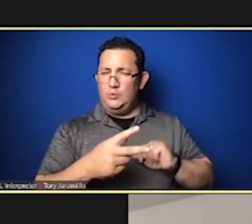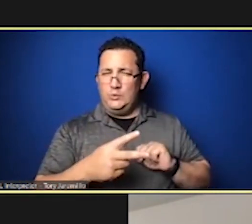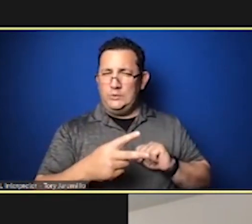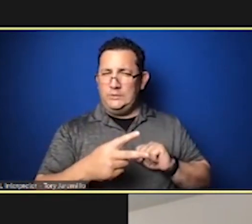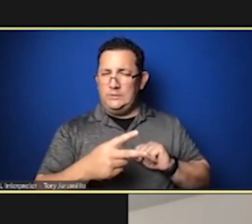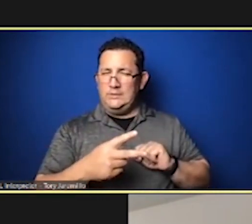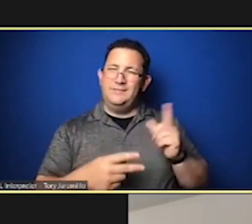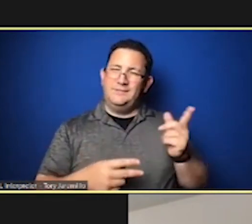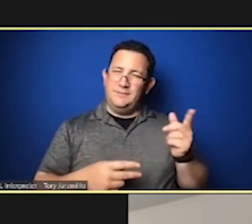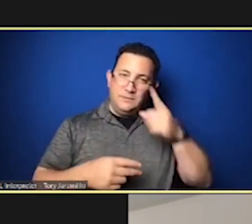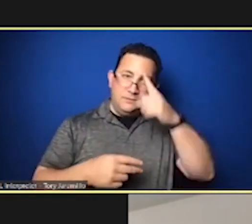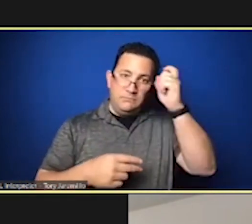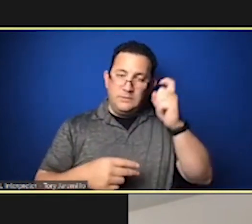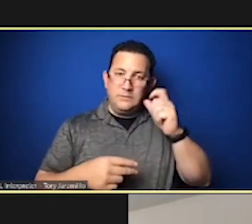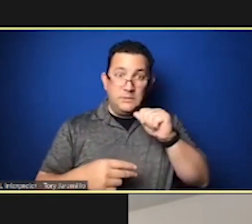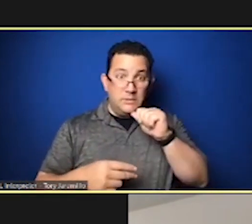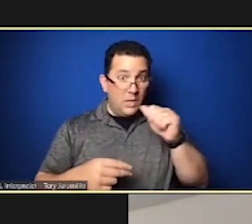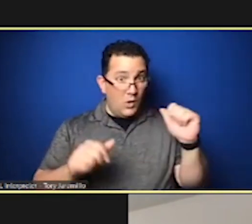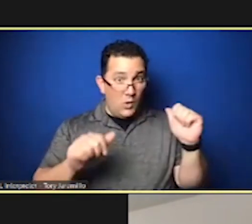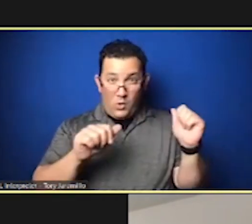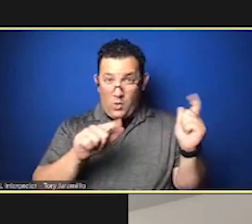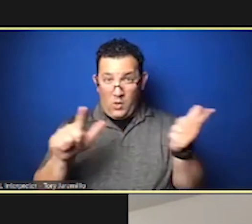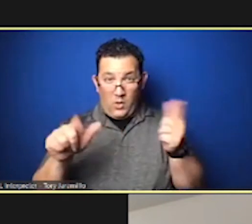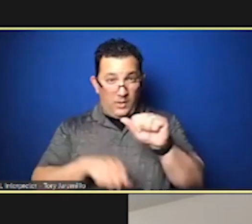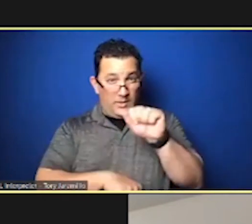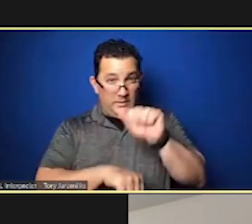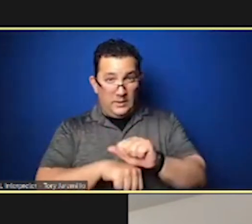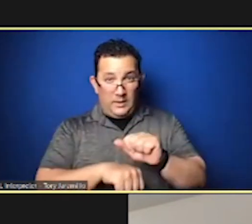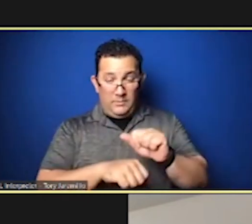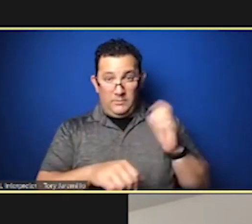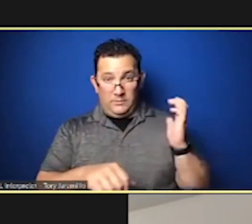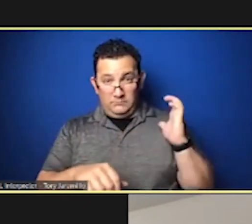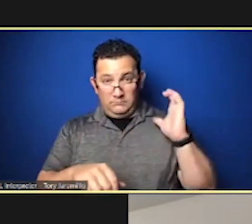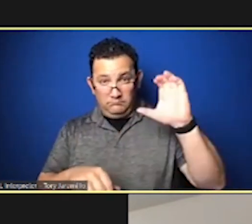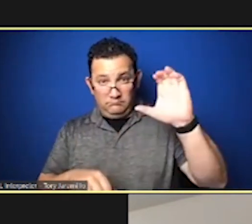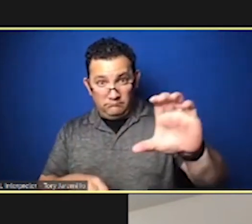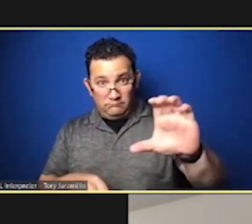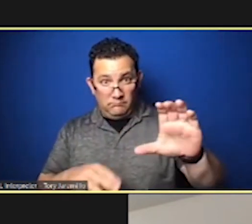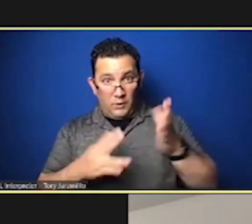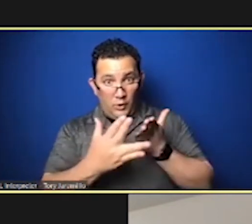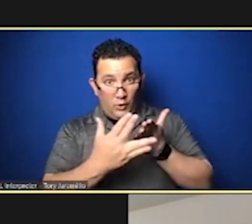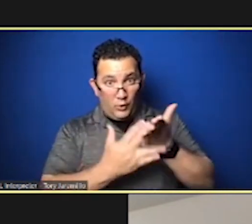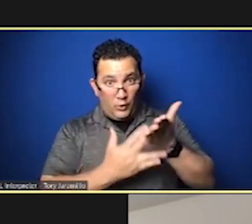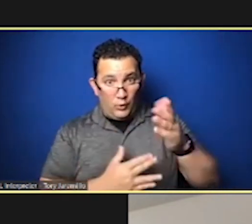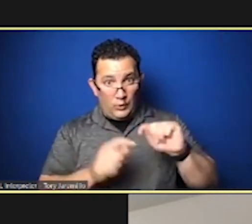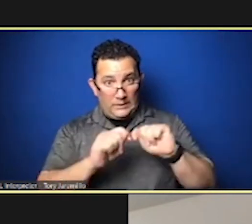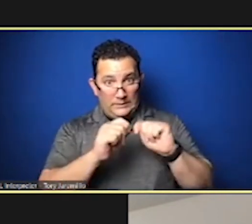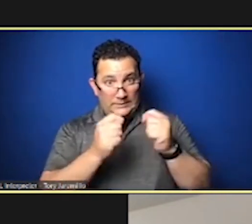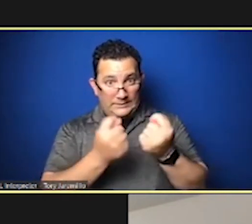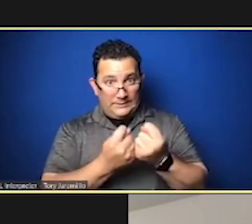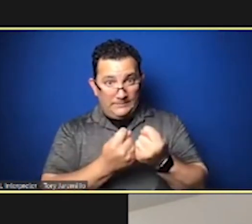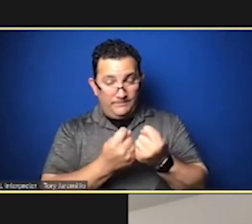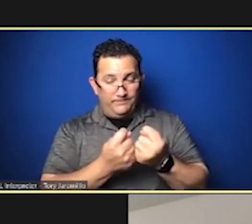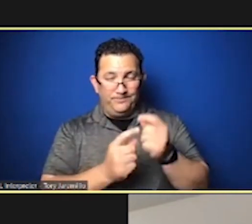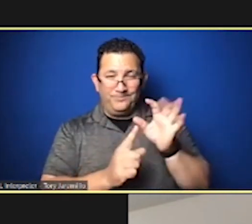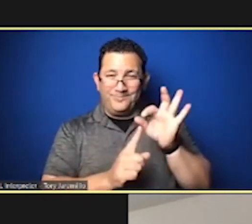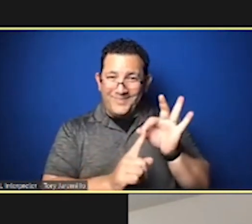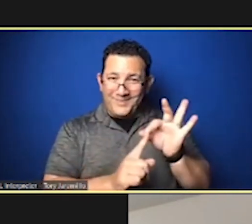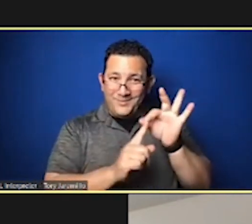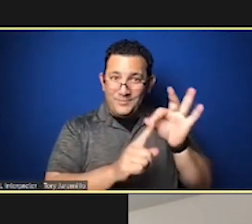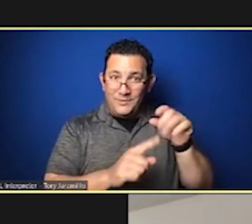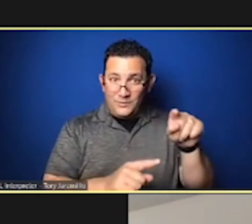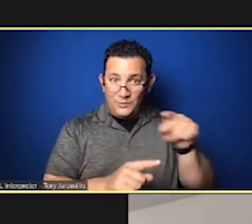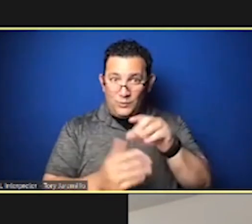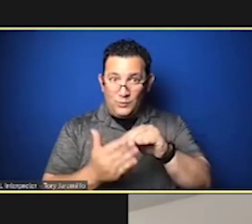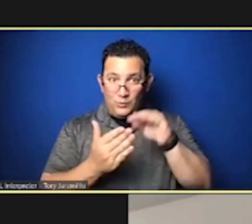sometimes not all assignments are assigned through Teams, especially for those students